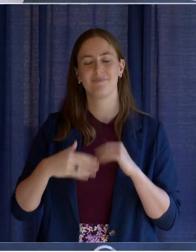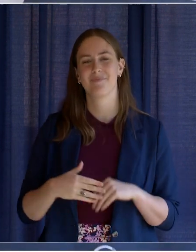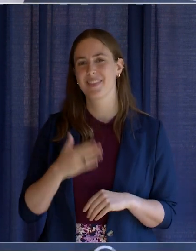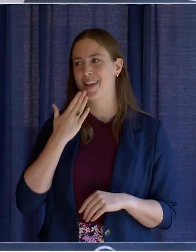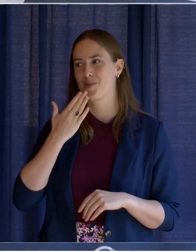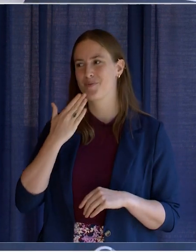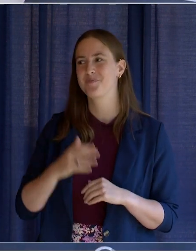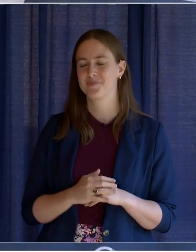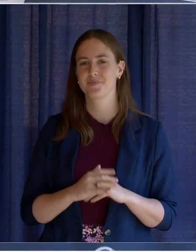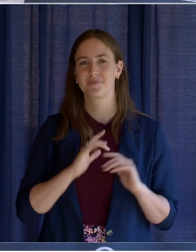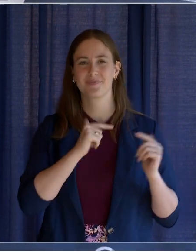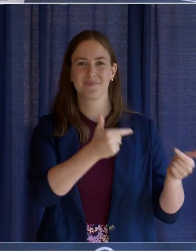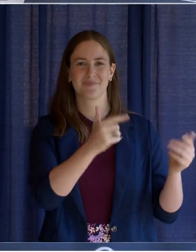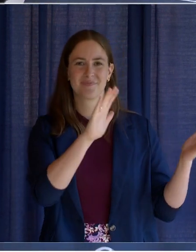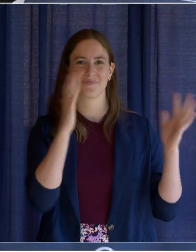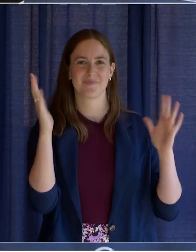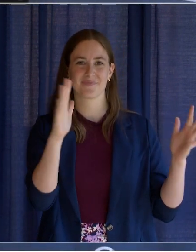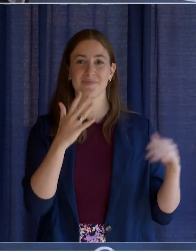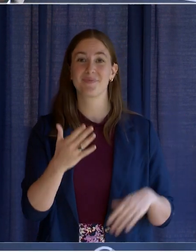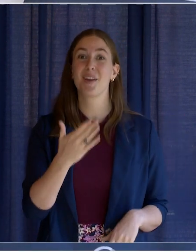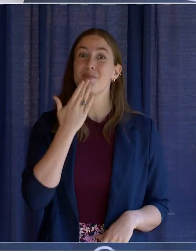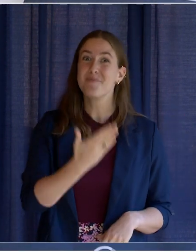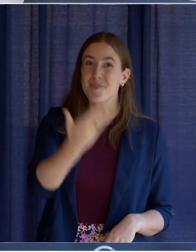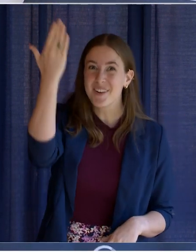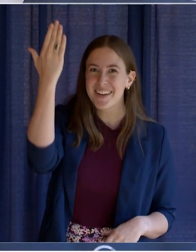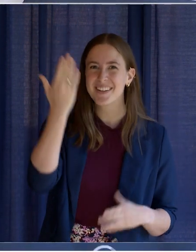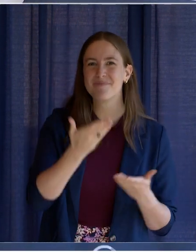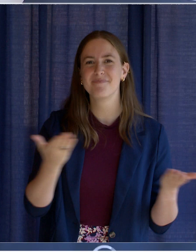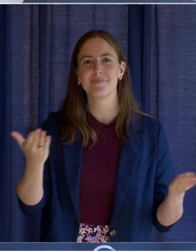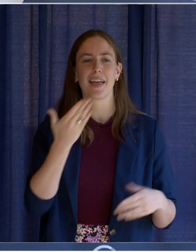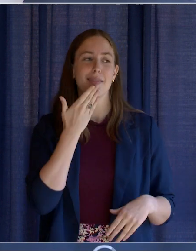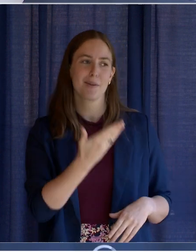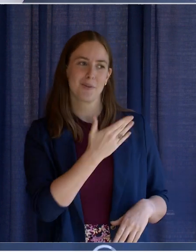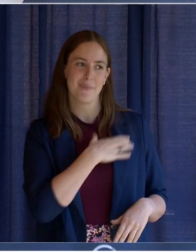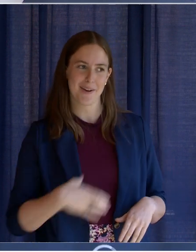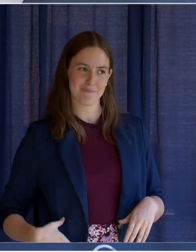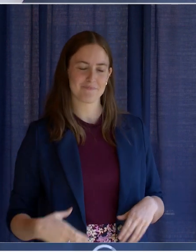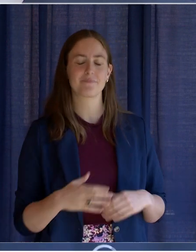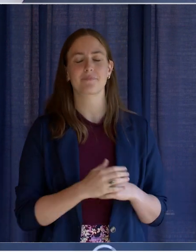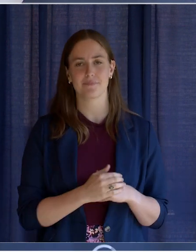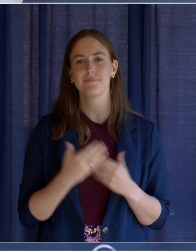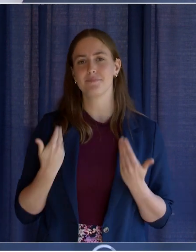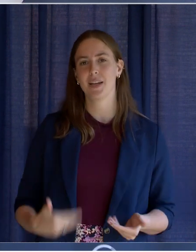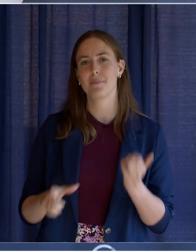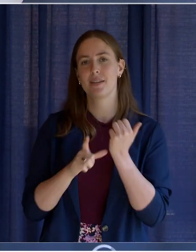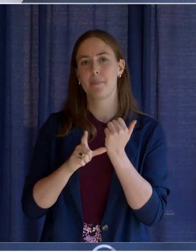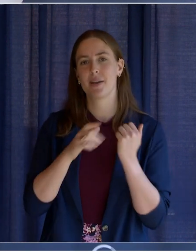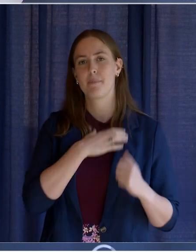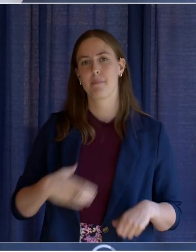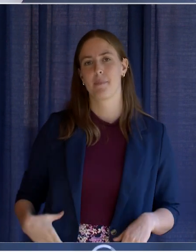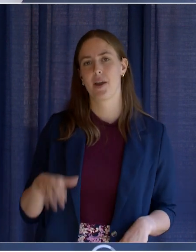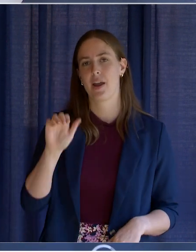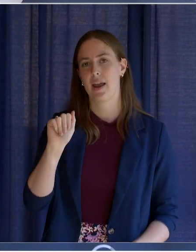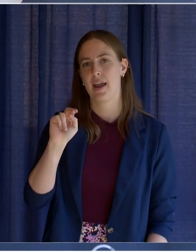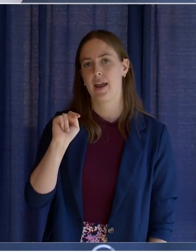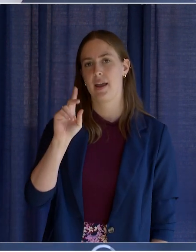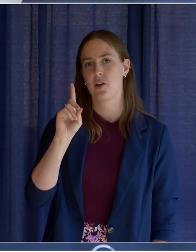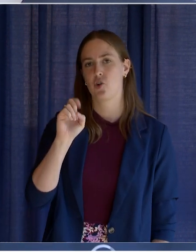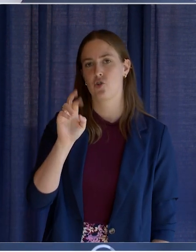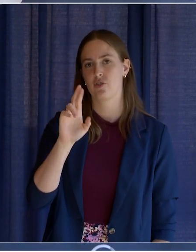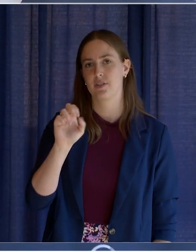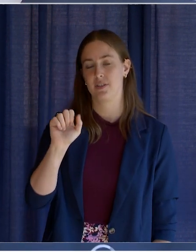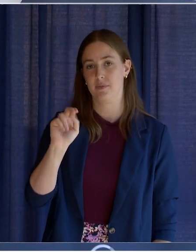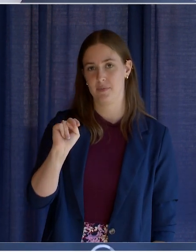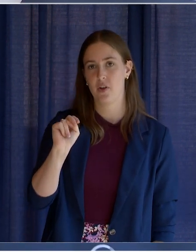Thank you, Madam Mayor. And good morning, everyone. Good morning. I am Keith Anderson, and I have the pleasure of serving as the Deputy Mayor for Planning